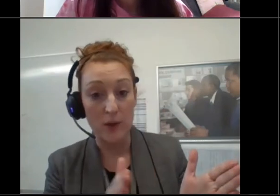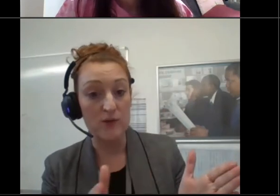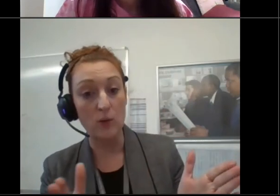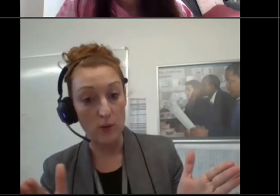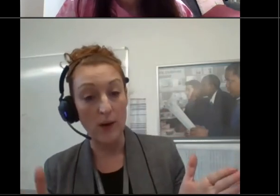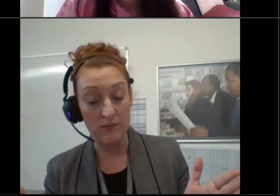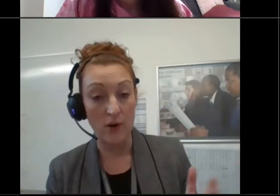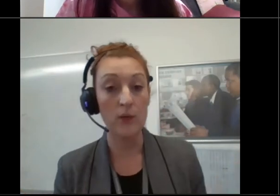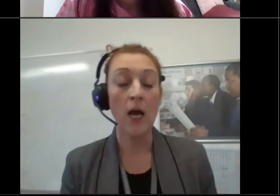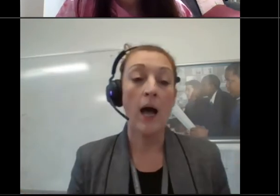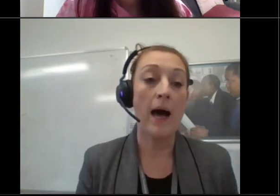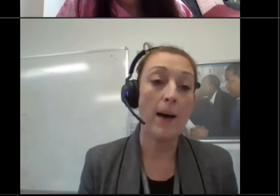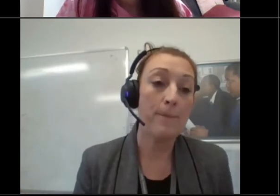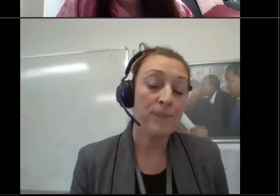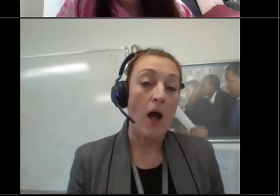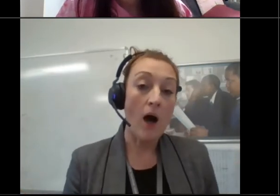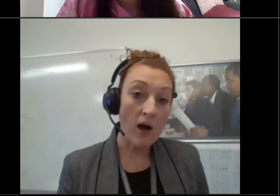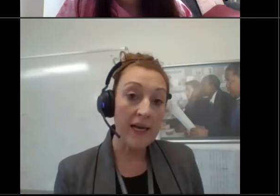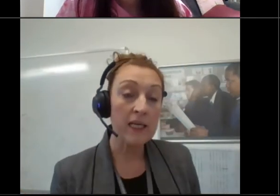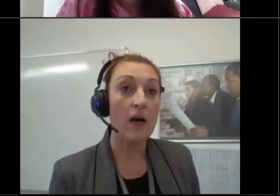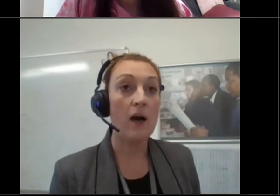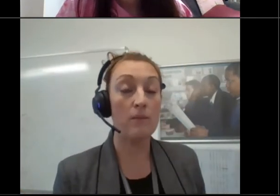the signposting all the way through.